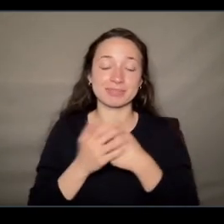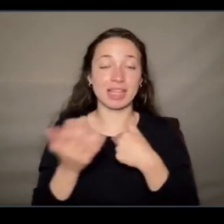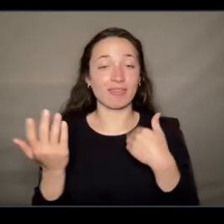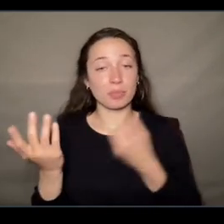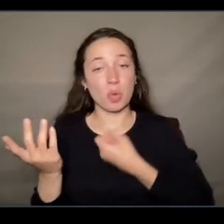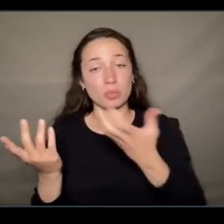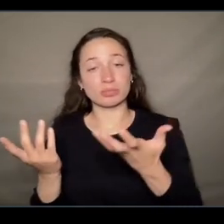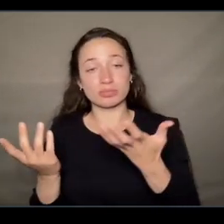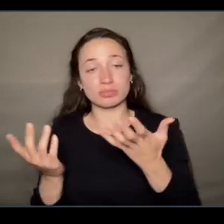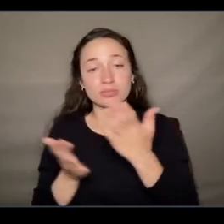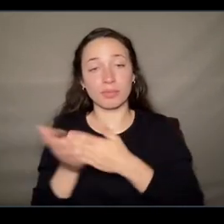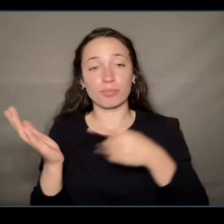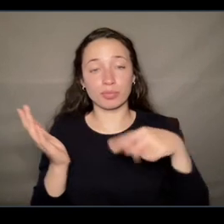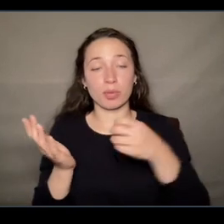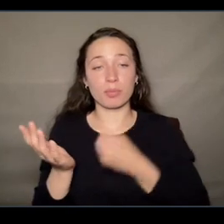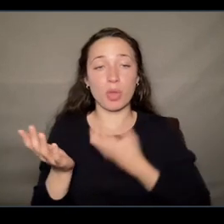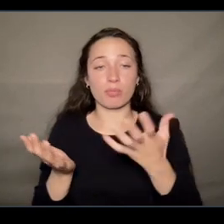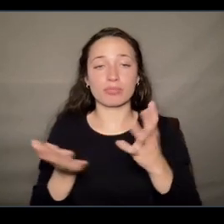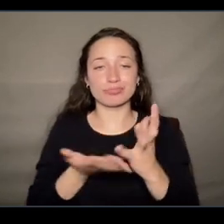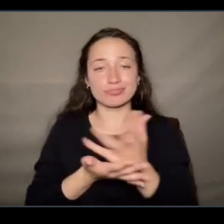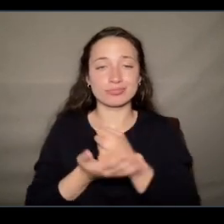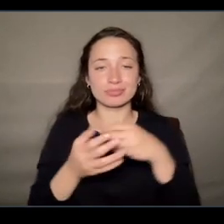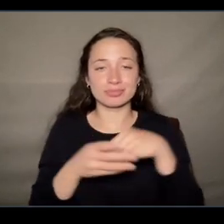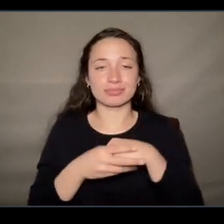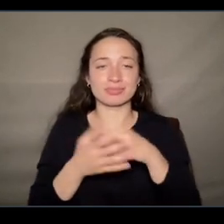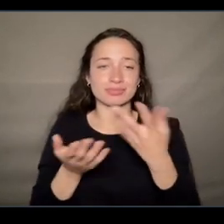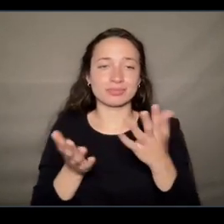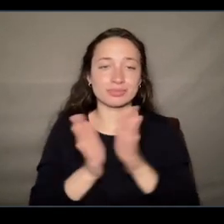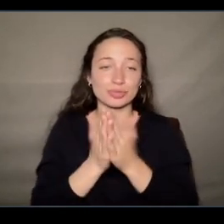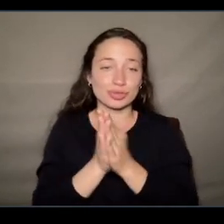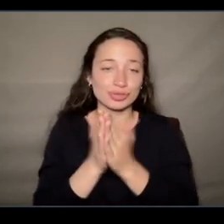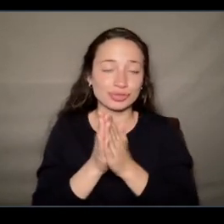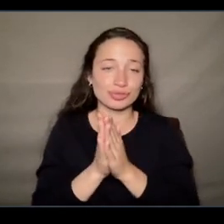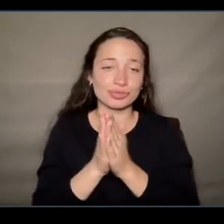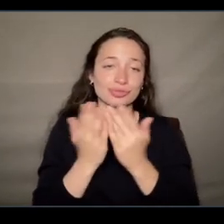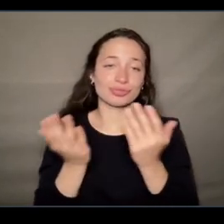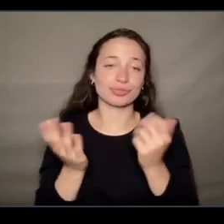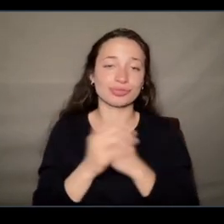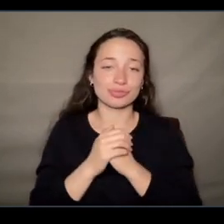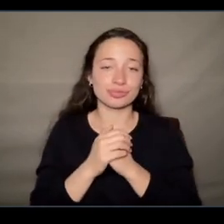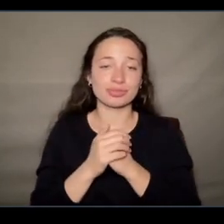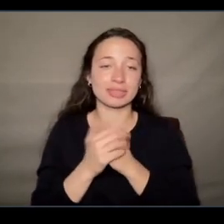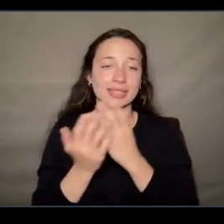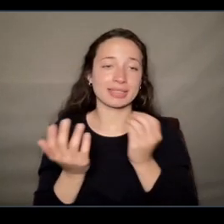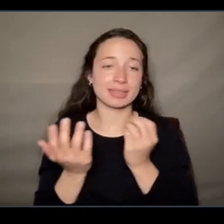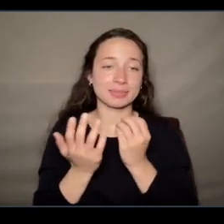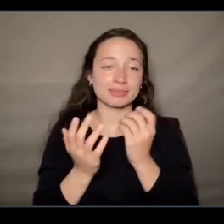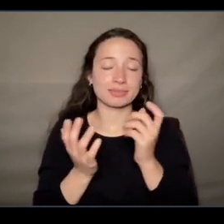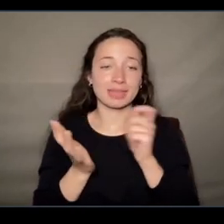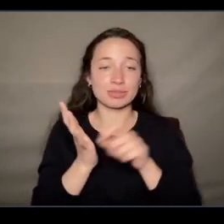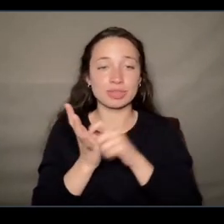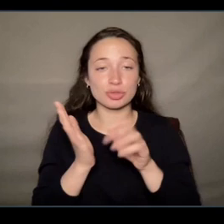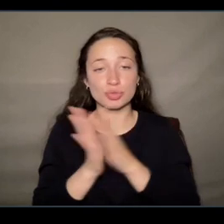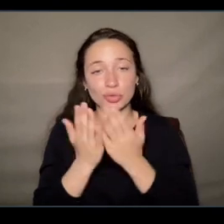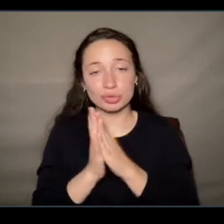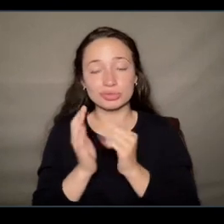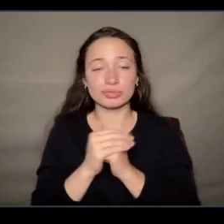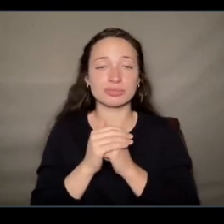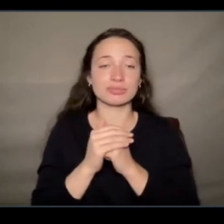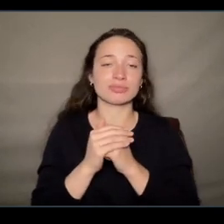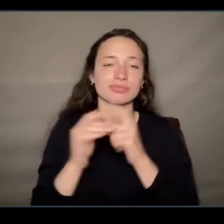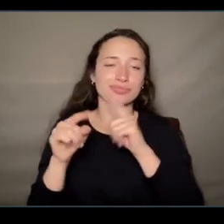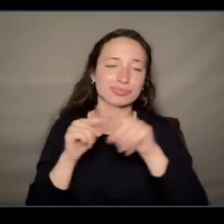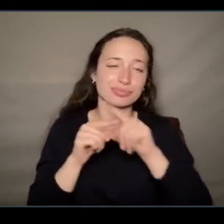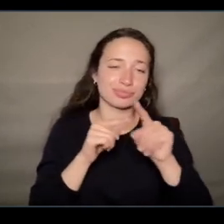And I have poems, some of these poems are collected in chapbooks and literary journals and all those